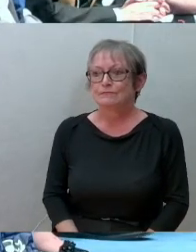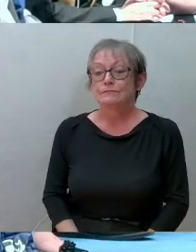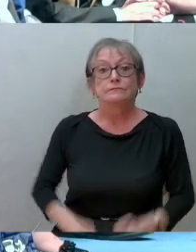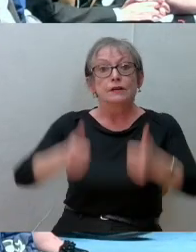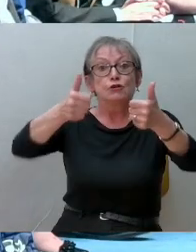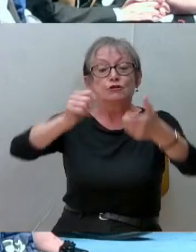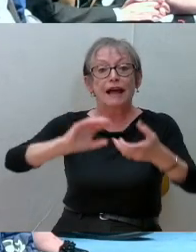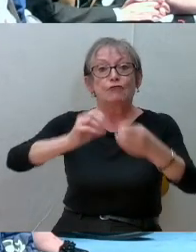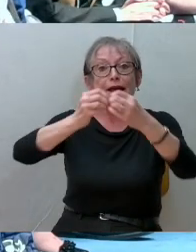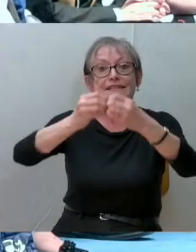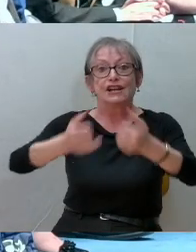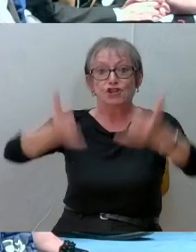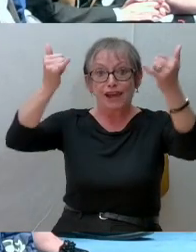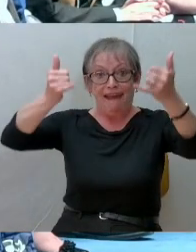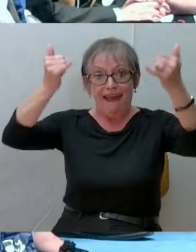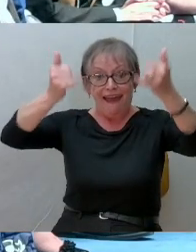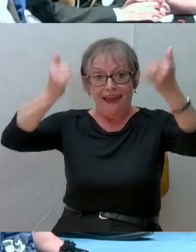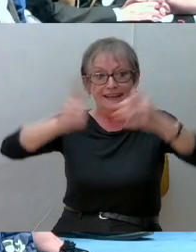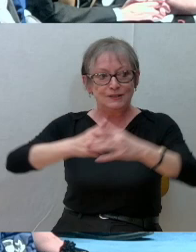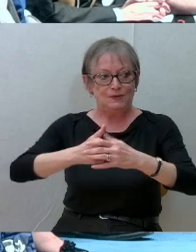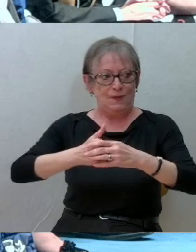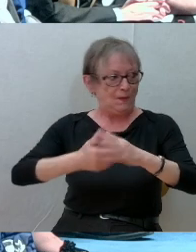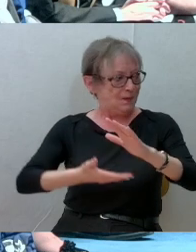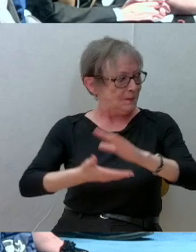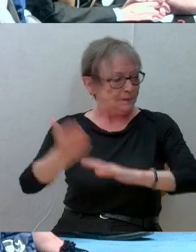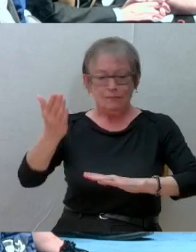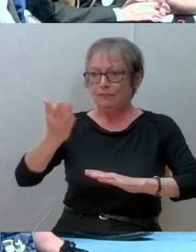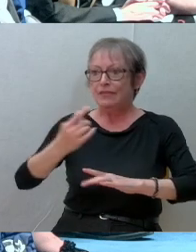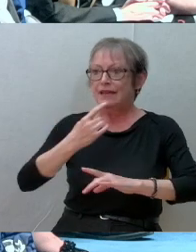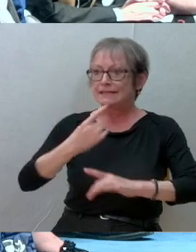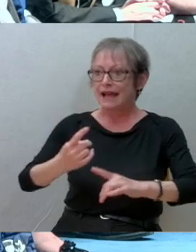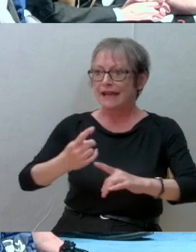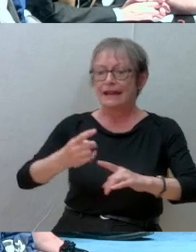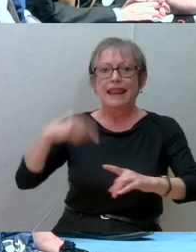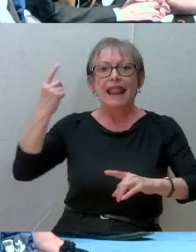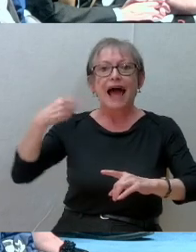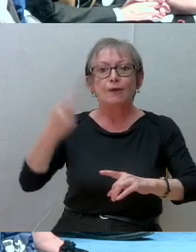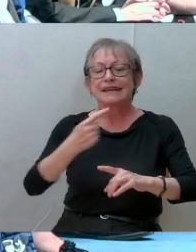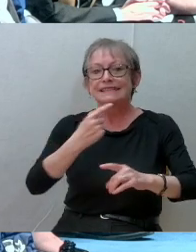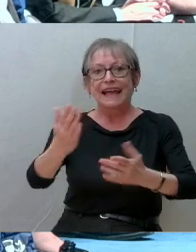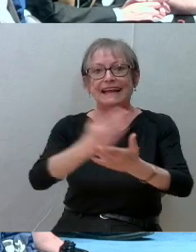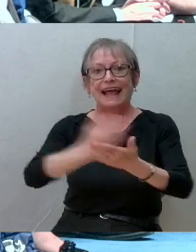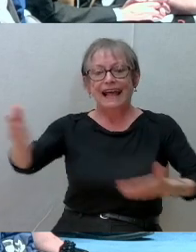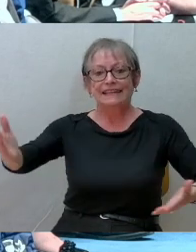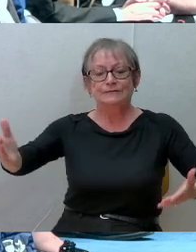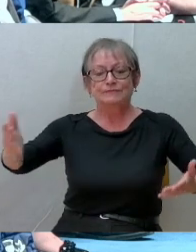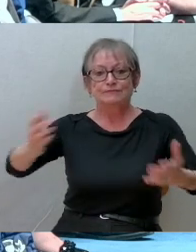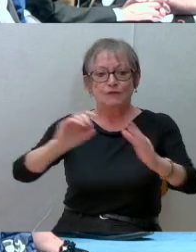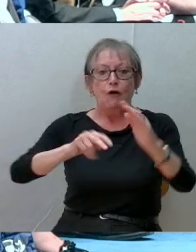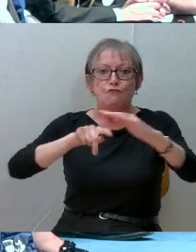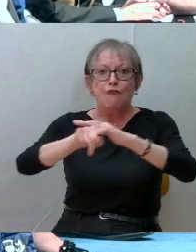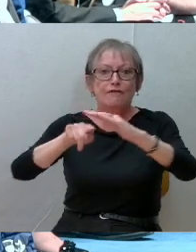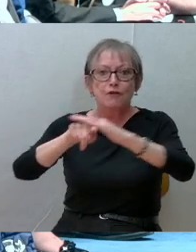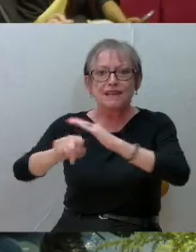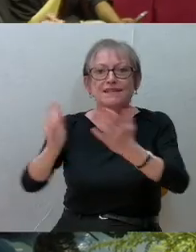creating a very good cheer. So I am going to say it loud, say it clear. Refugees are